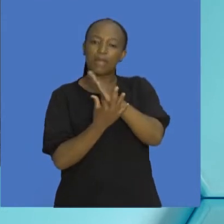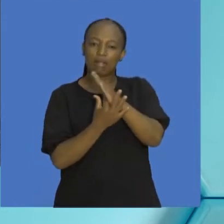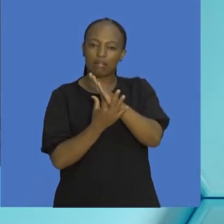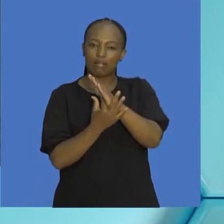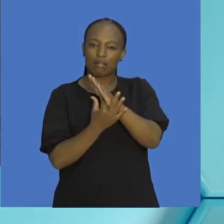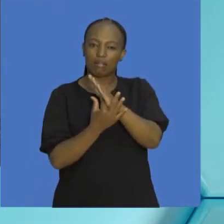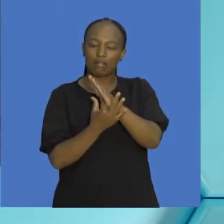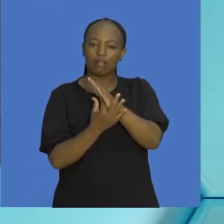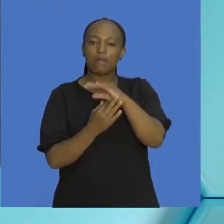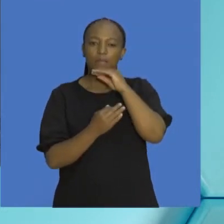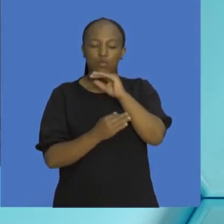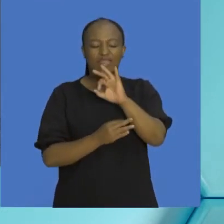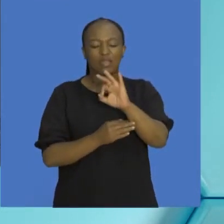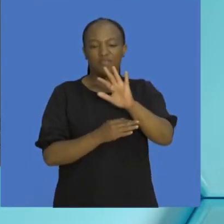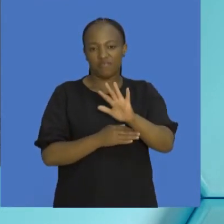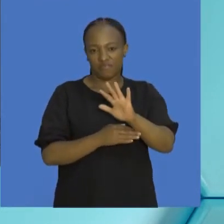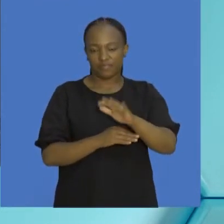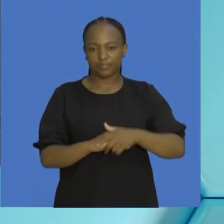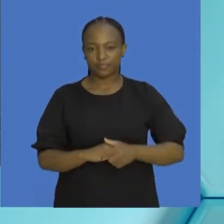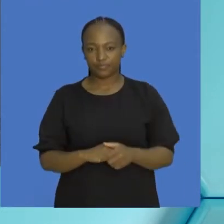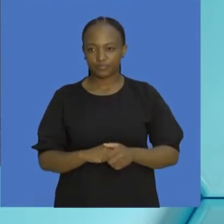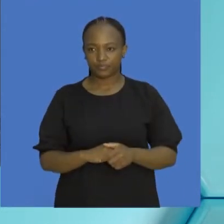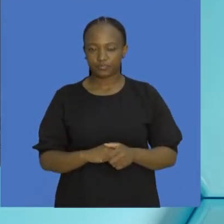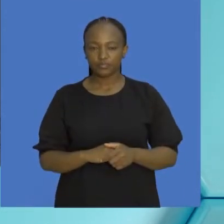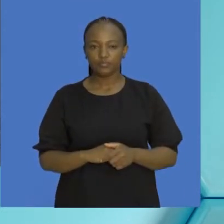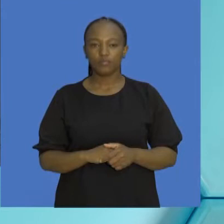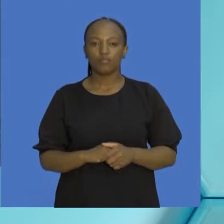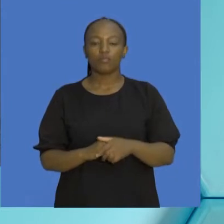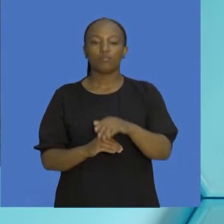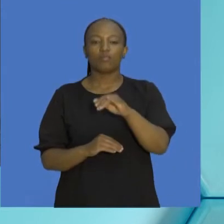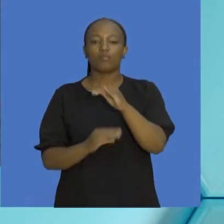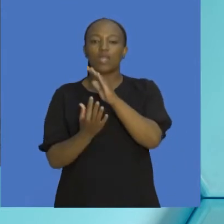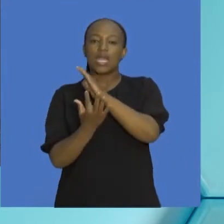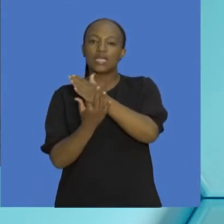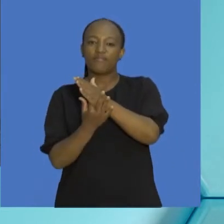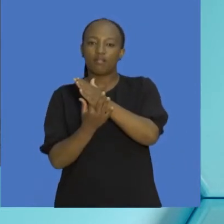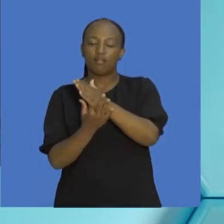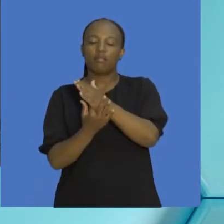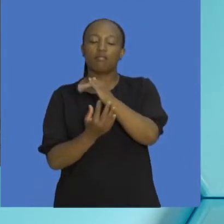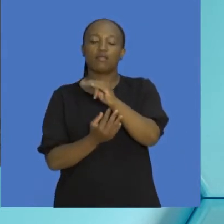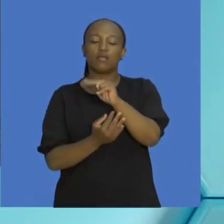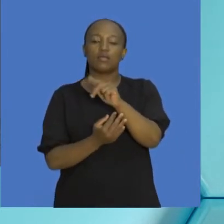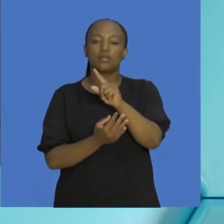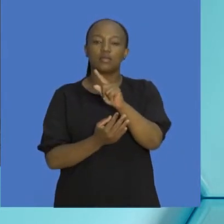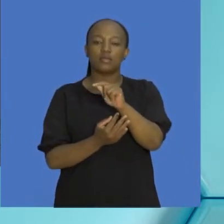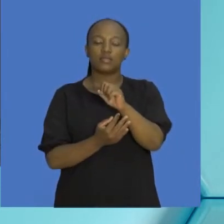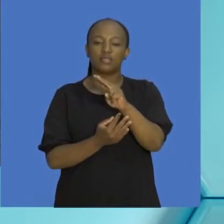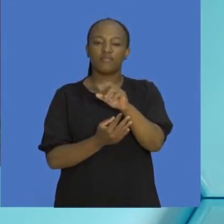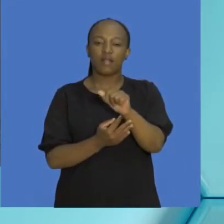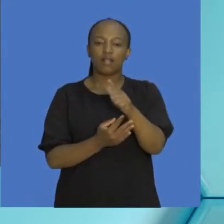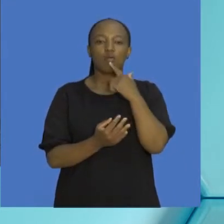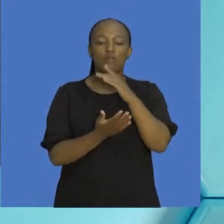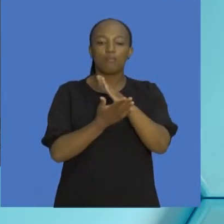which is actually 85. Okay, so we're going to look at interval and midpoint. Because we might not have the